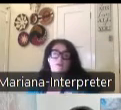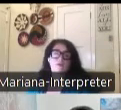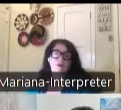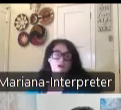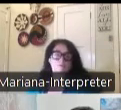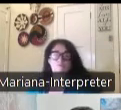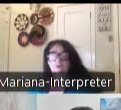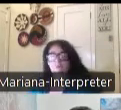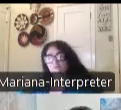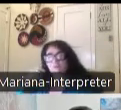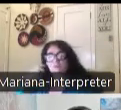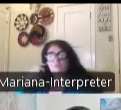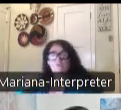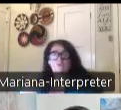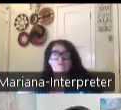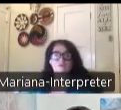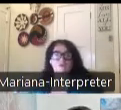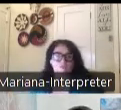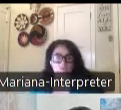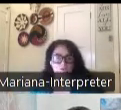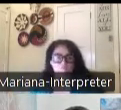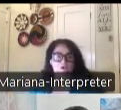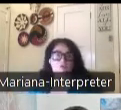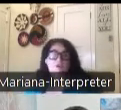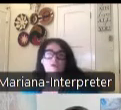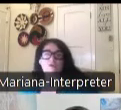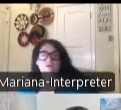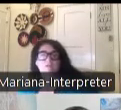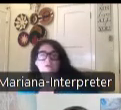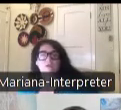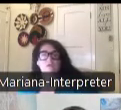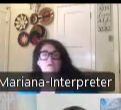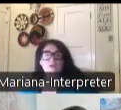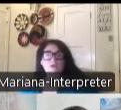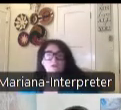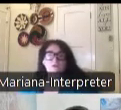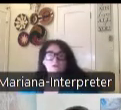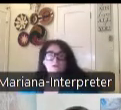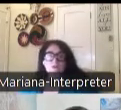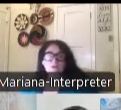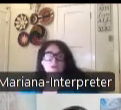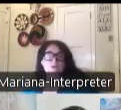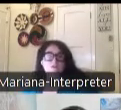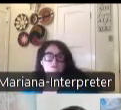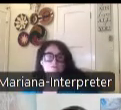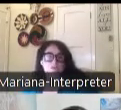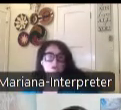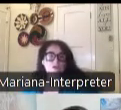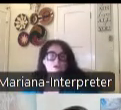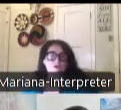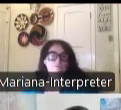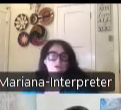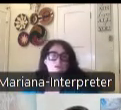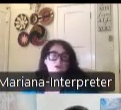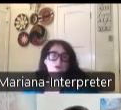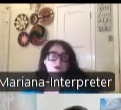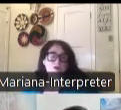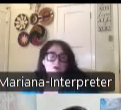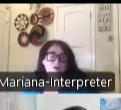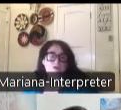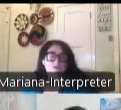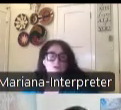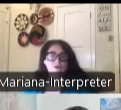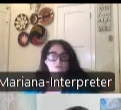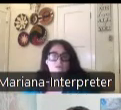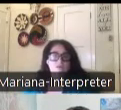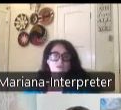floodplains, letting the water do its thing in a semi-controlled way is kind of the emerging theme.